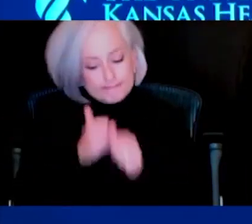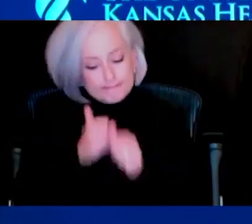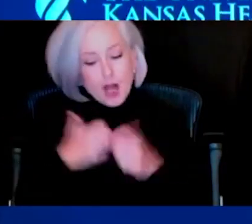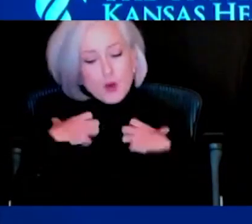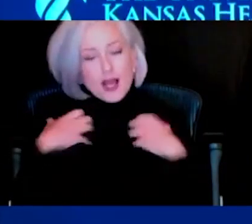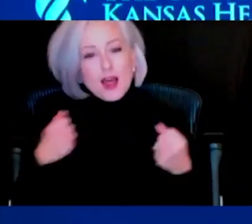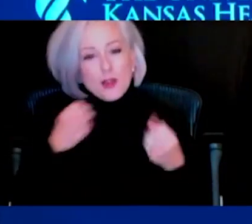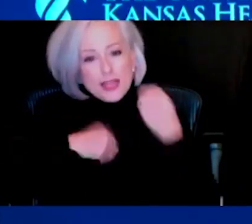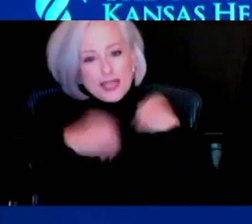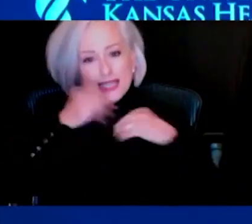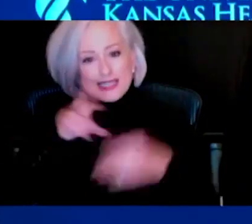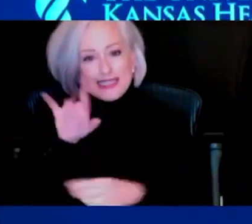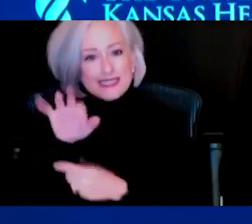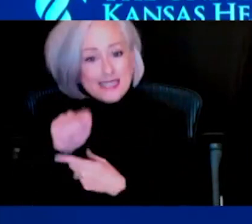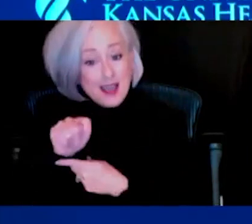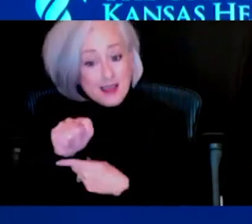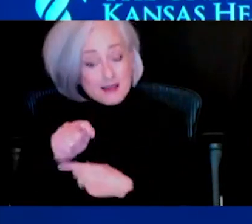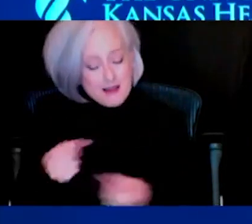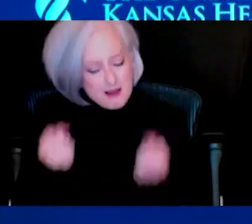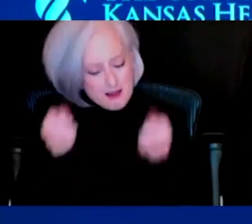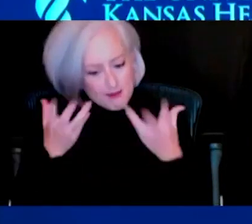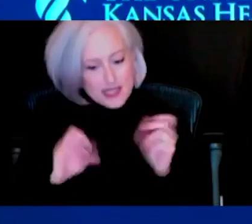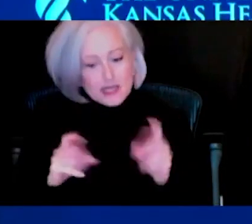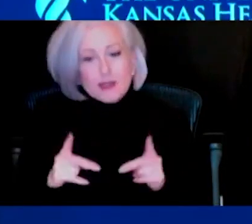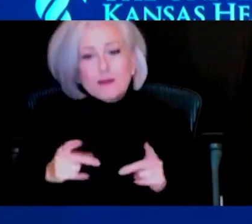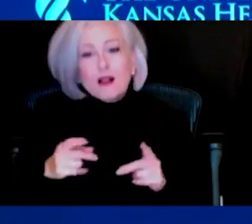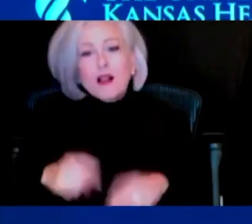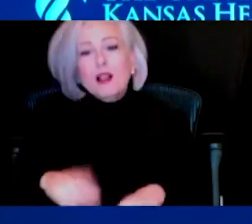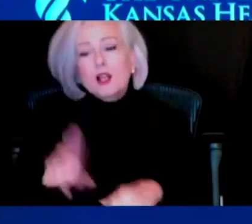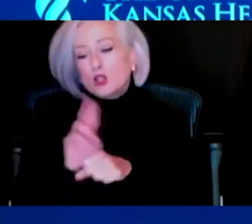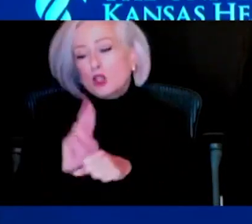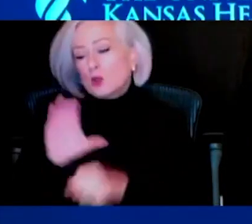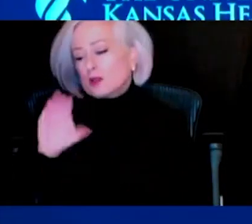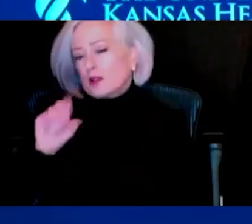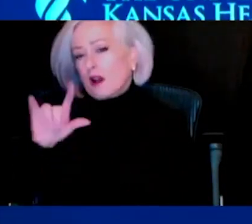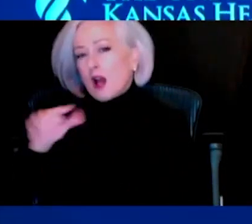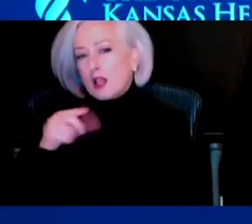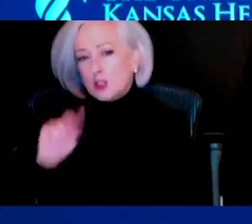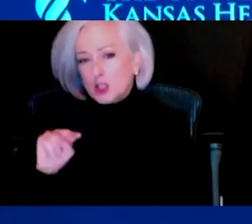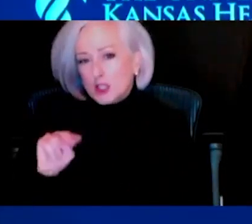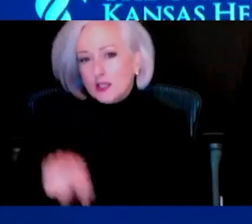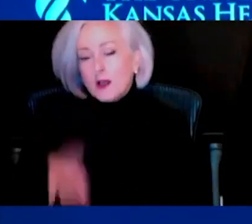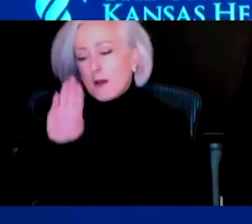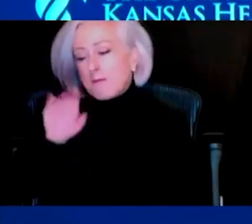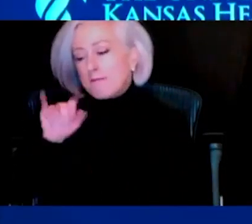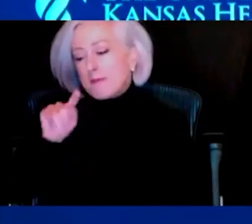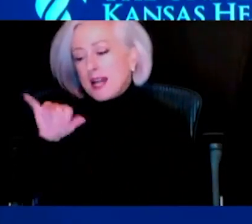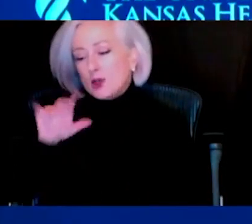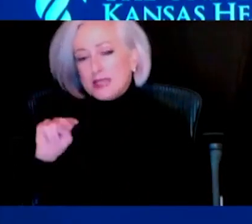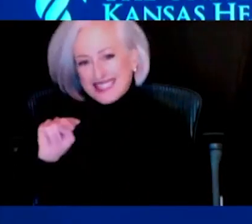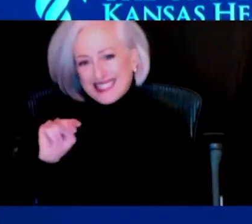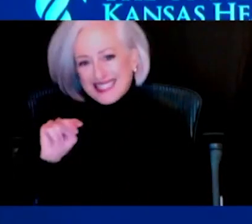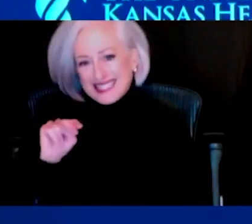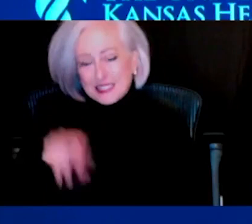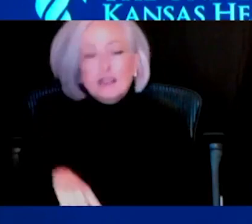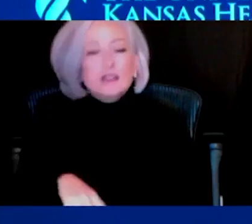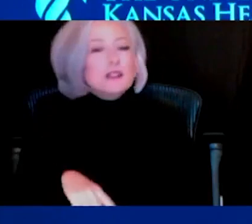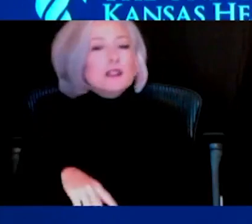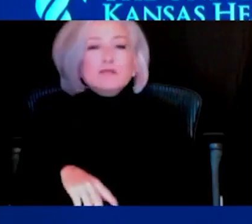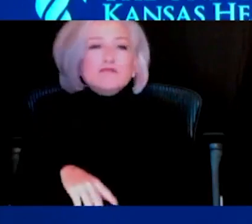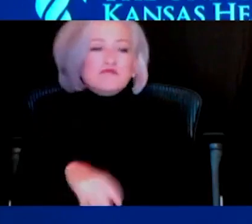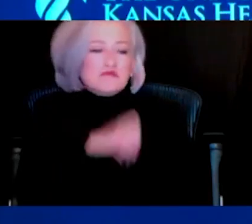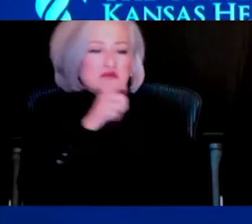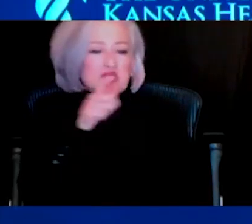So a lot of people, are taking these collagen supplements and biotin supplements, but those are actually not necessary if you just